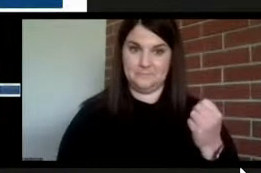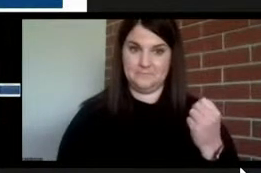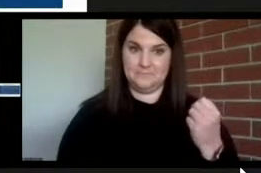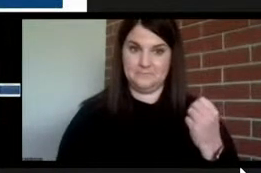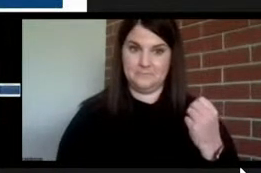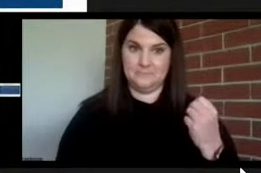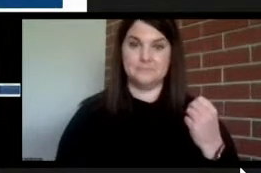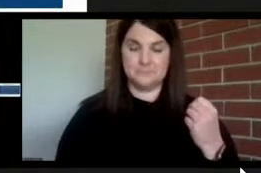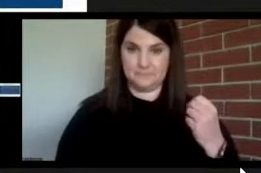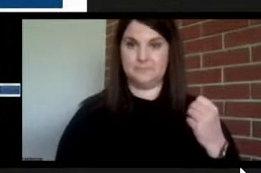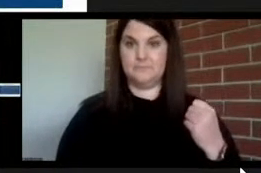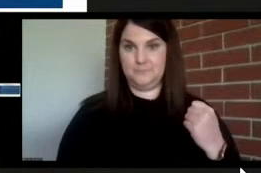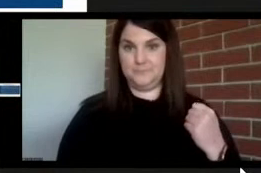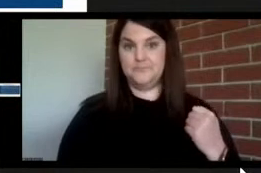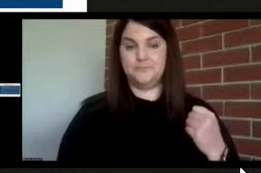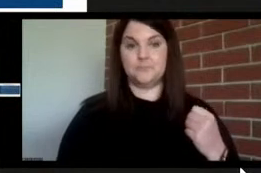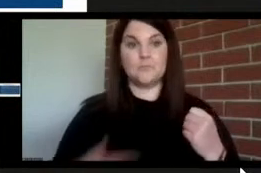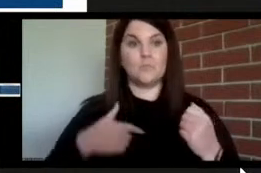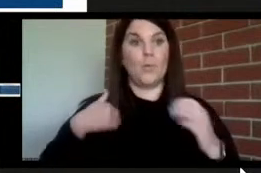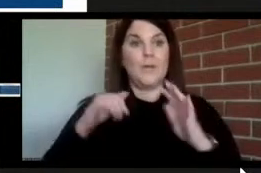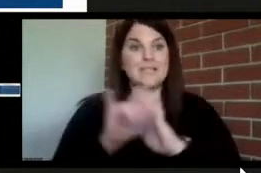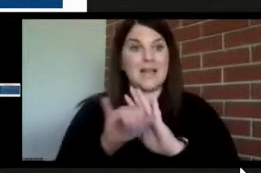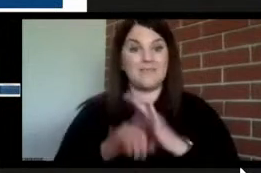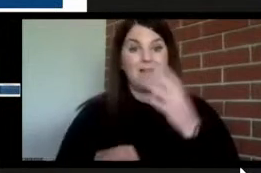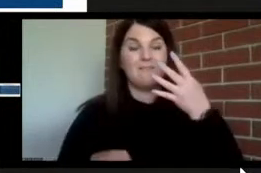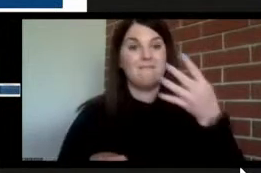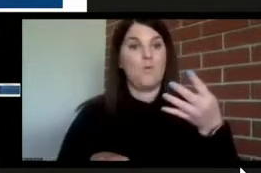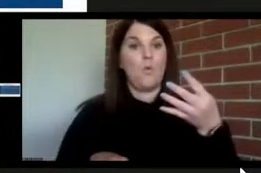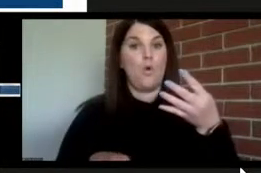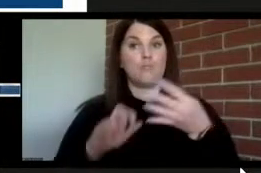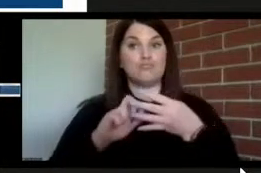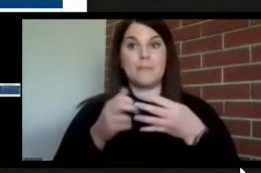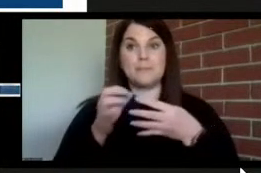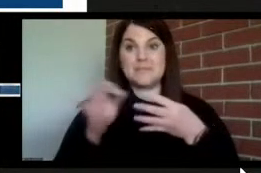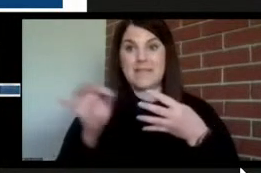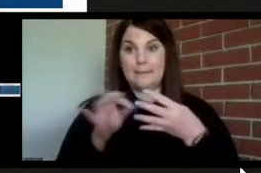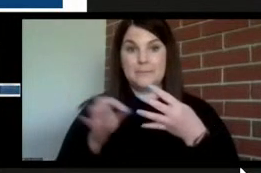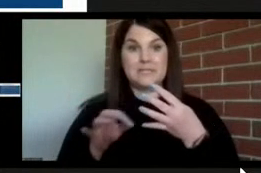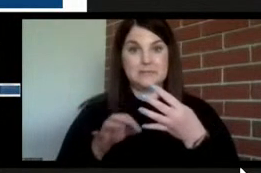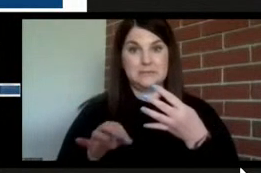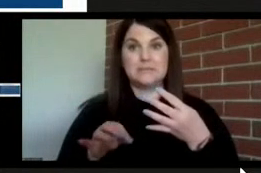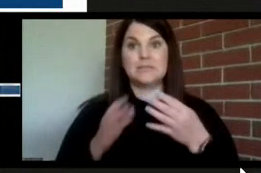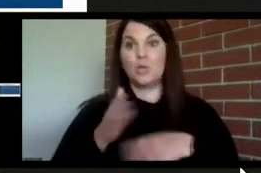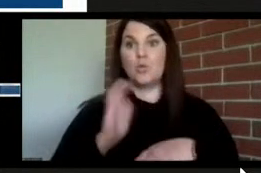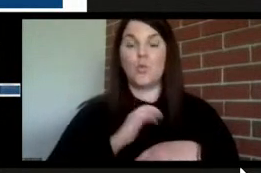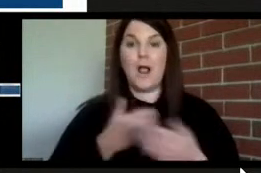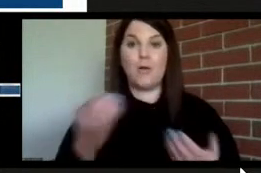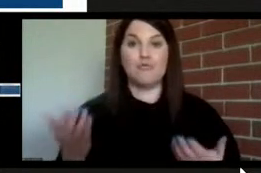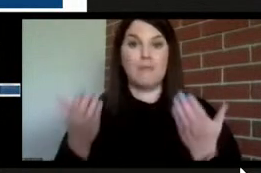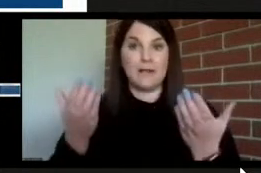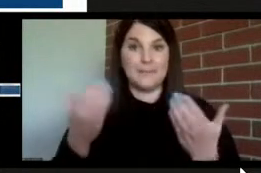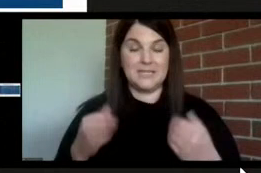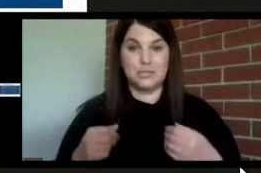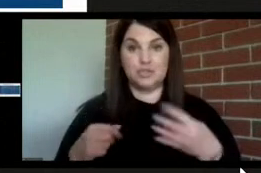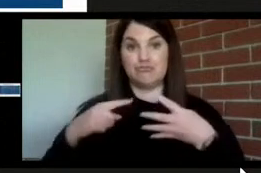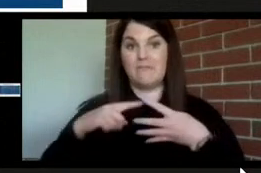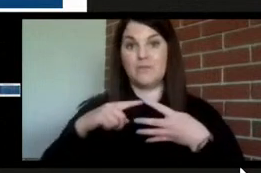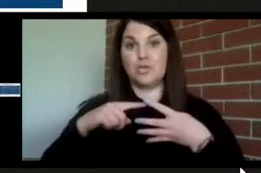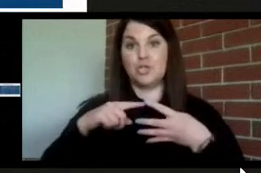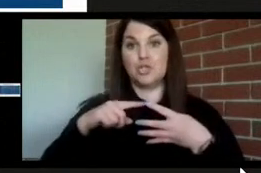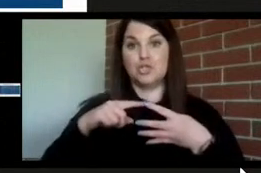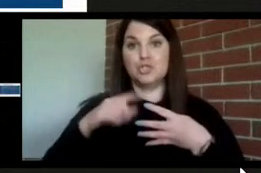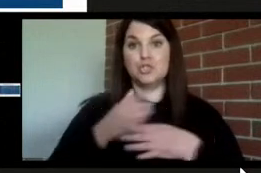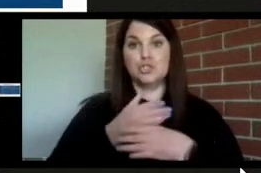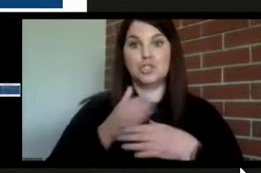Thank you. So we identified 4 overarching problem statements to tackle through our recommendations. First, I think as has been shared by